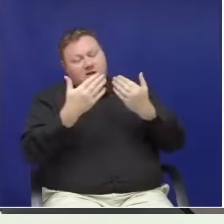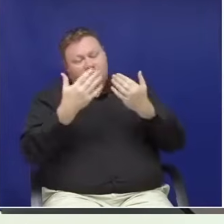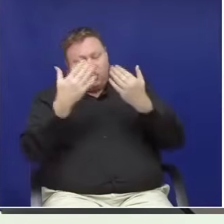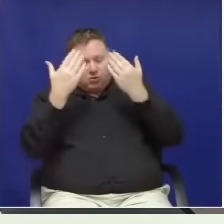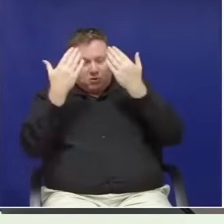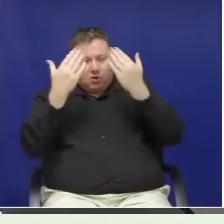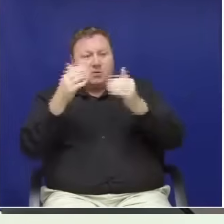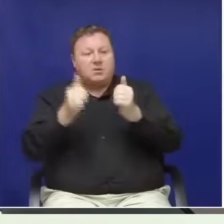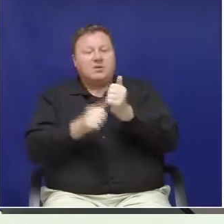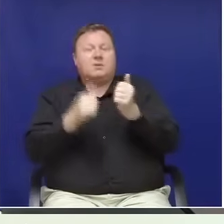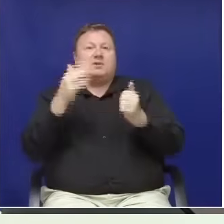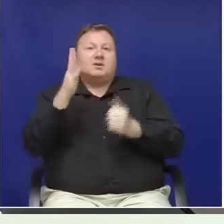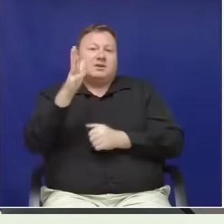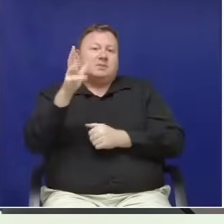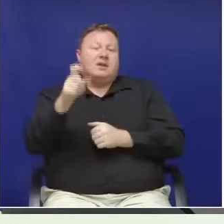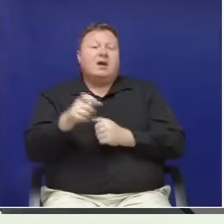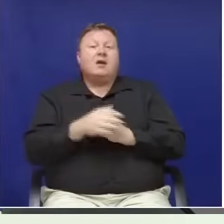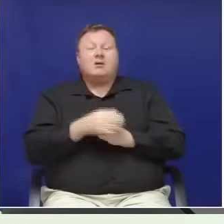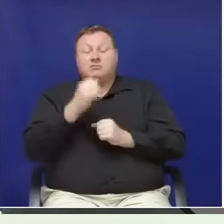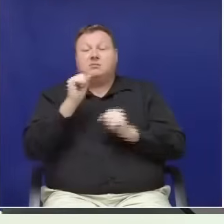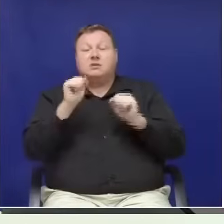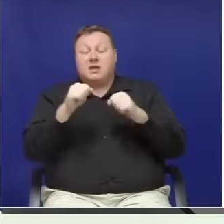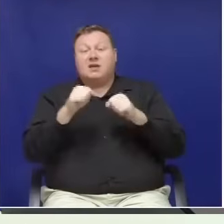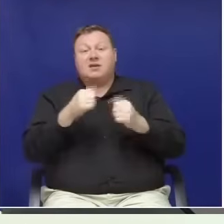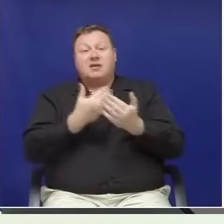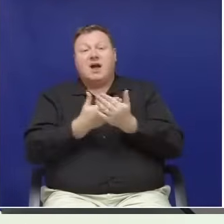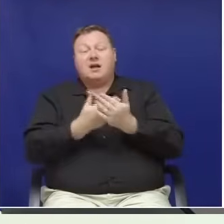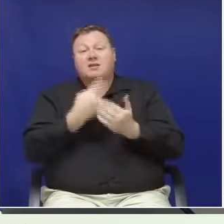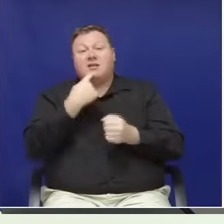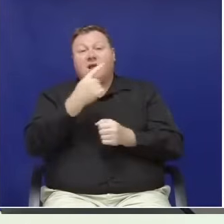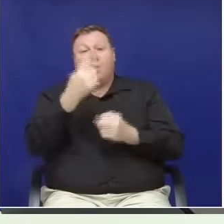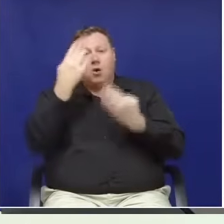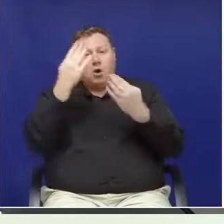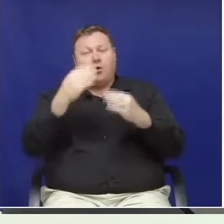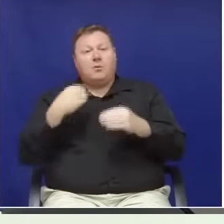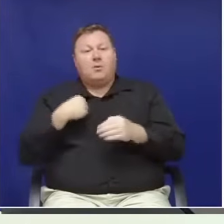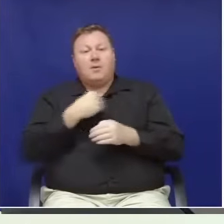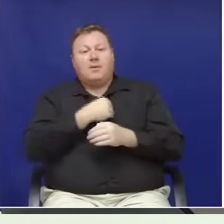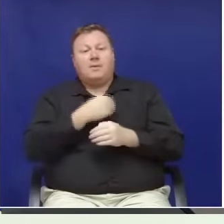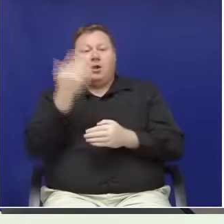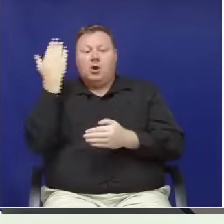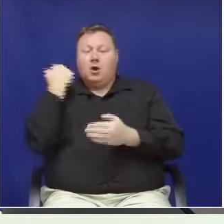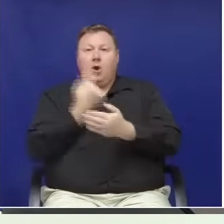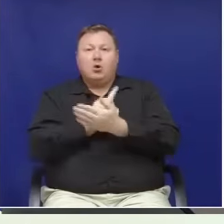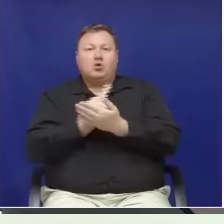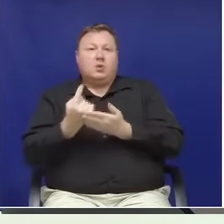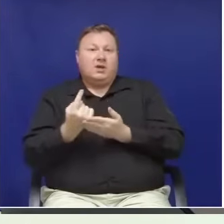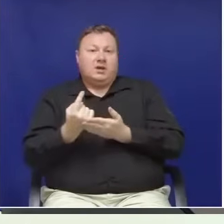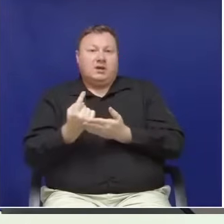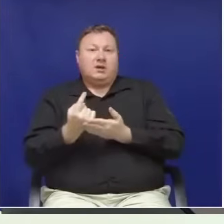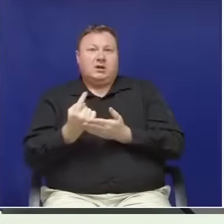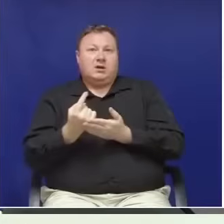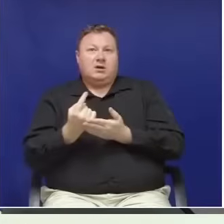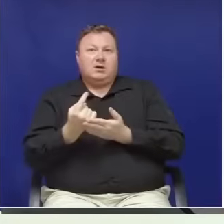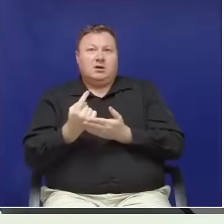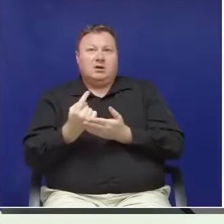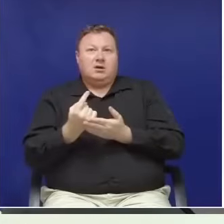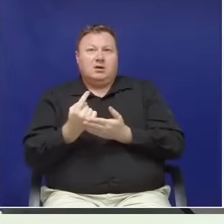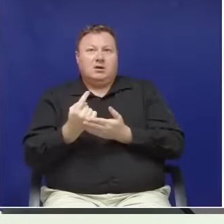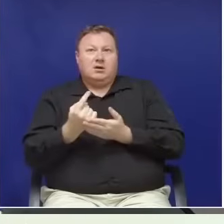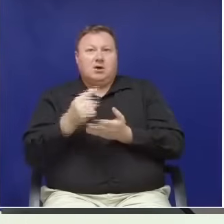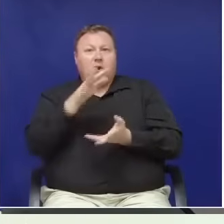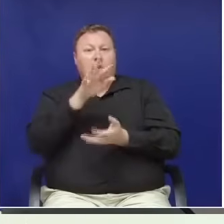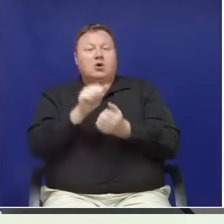Speaker. Yes, I can say to the Honourable Member, just last week, that we concluded